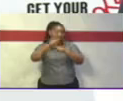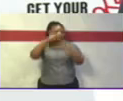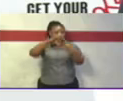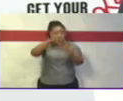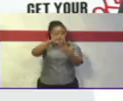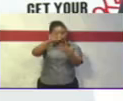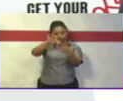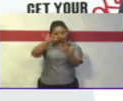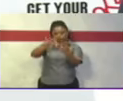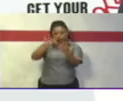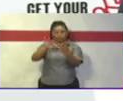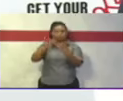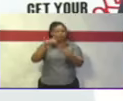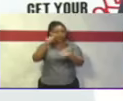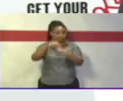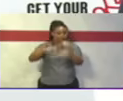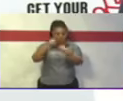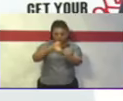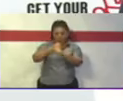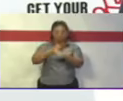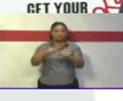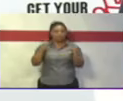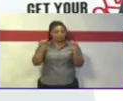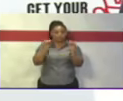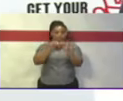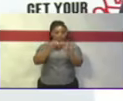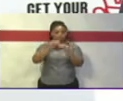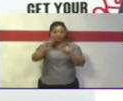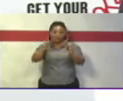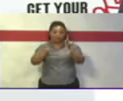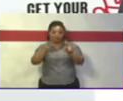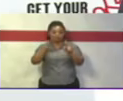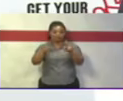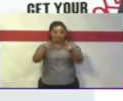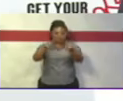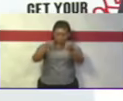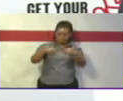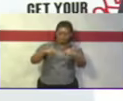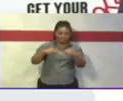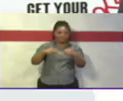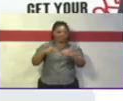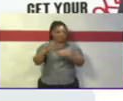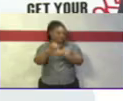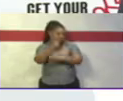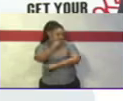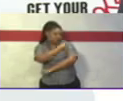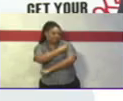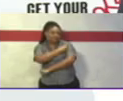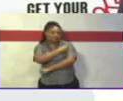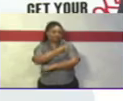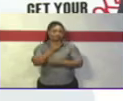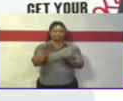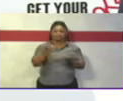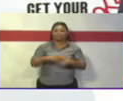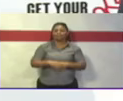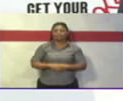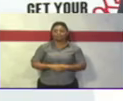So we expect that we will have higher and higher percentages as we